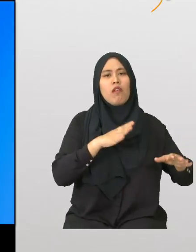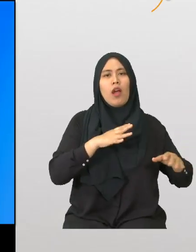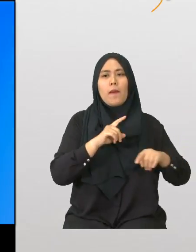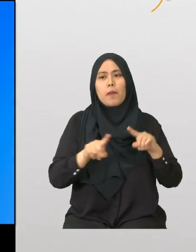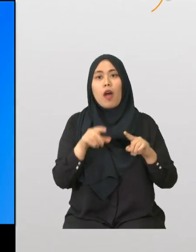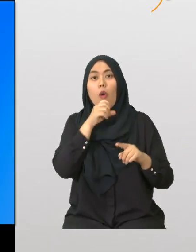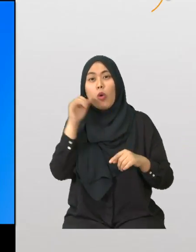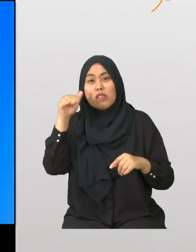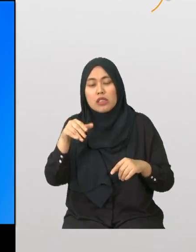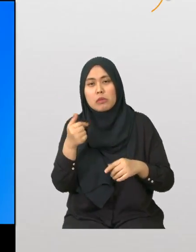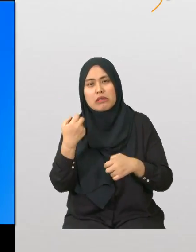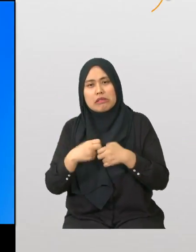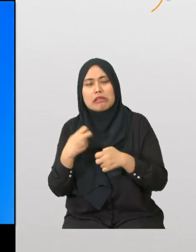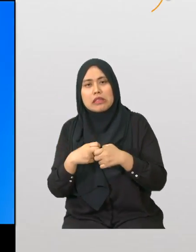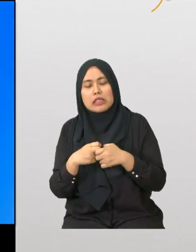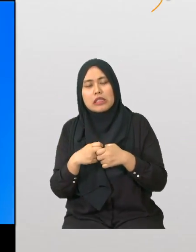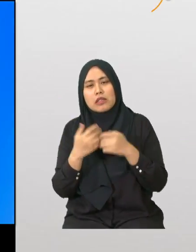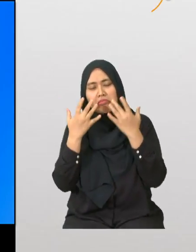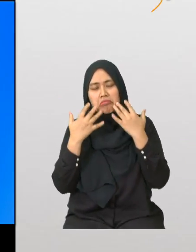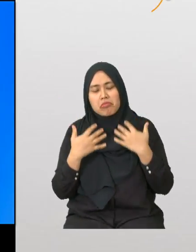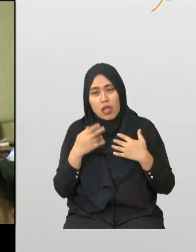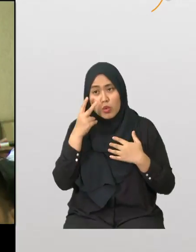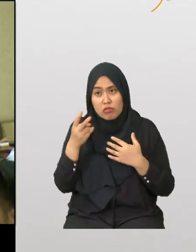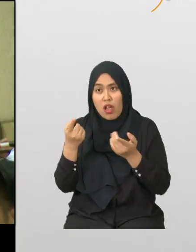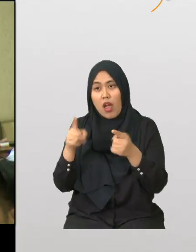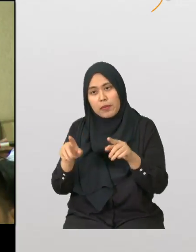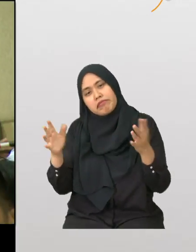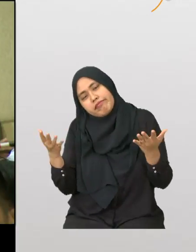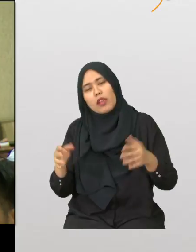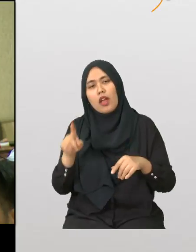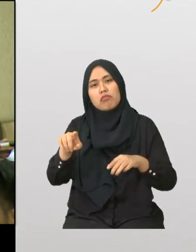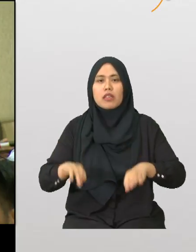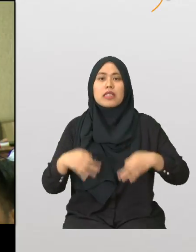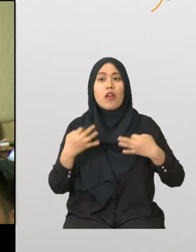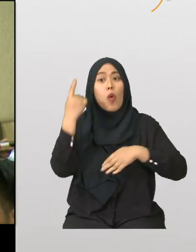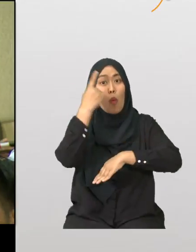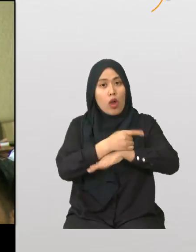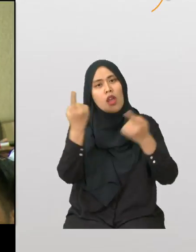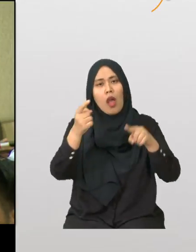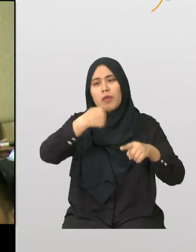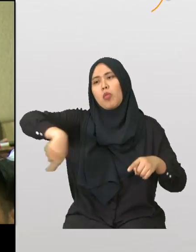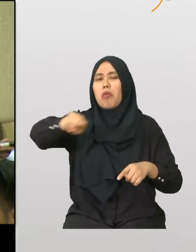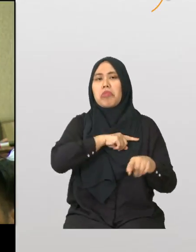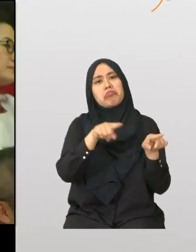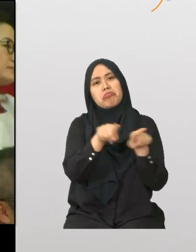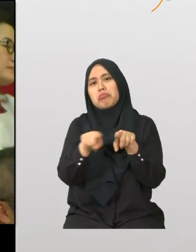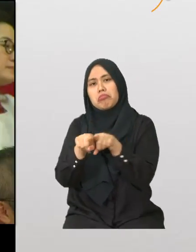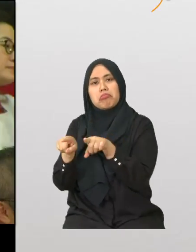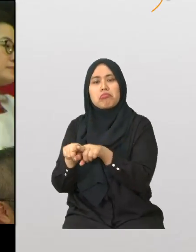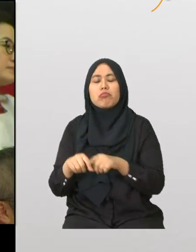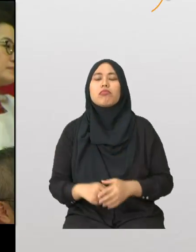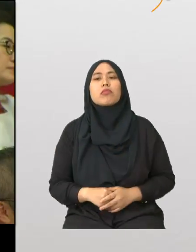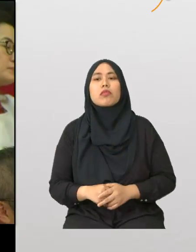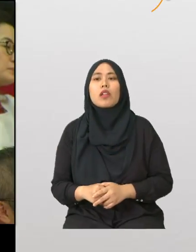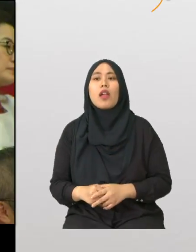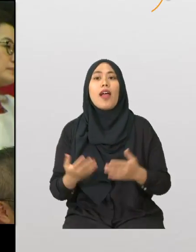It's a little bit sad, you see it happen, but that's life. One day it will happen to us. So we have